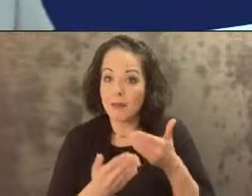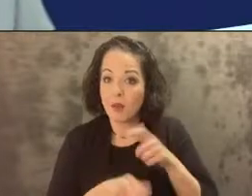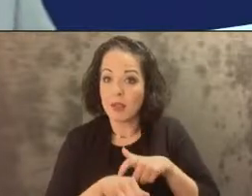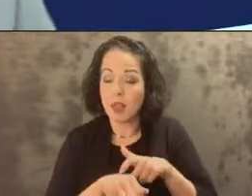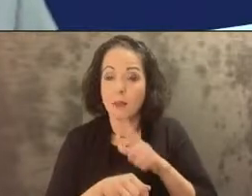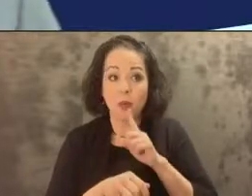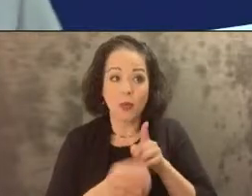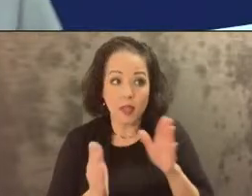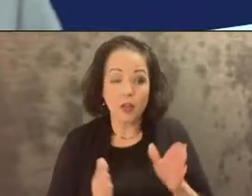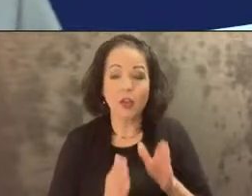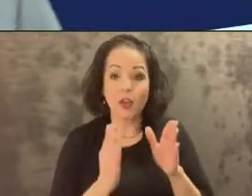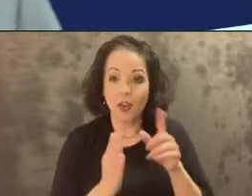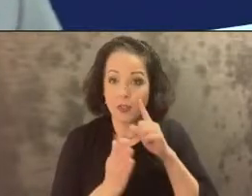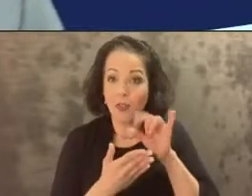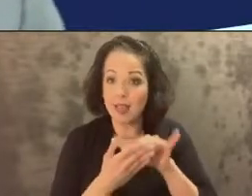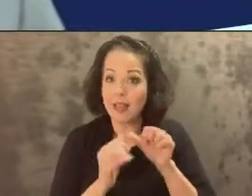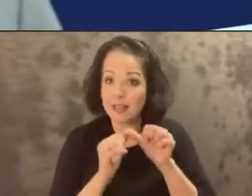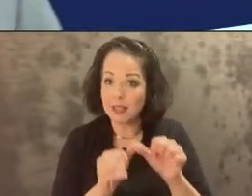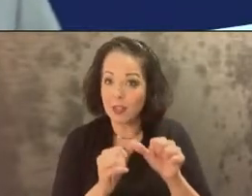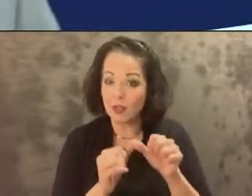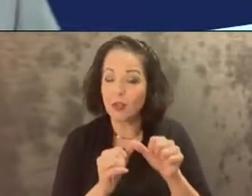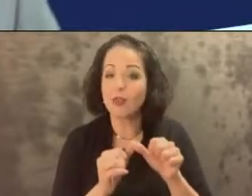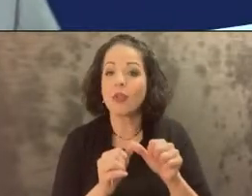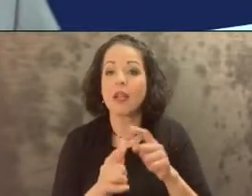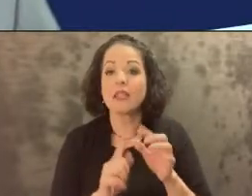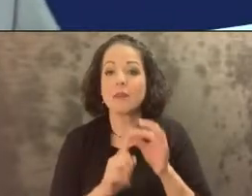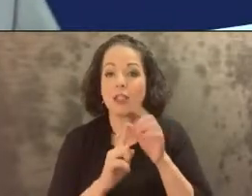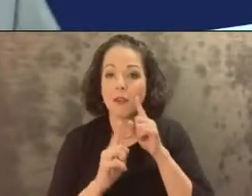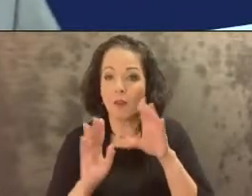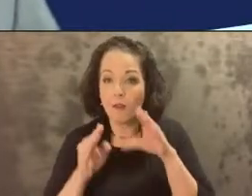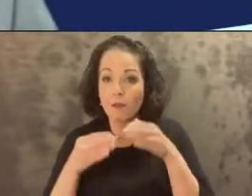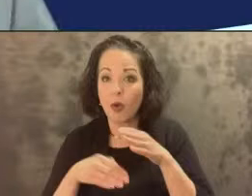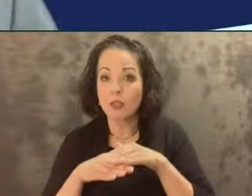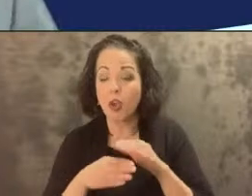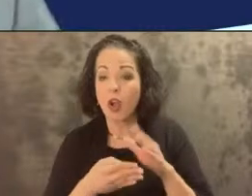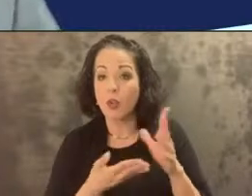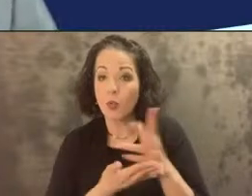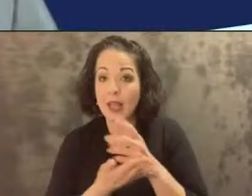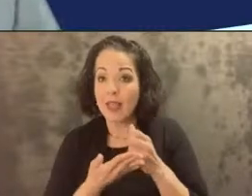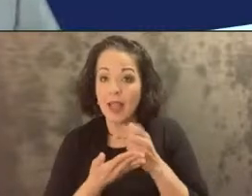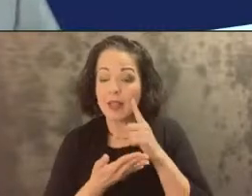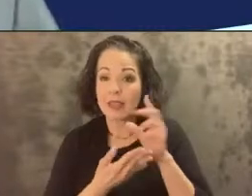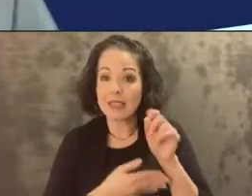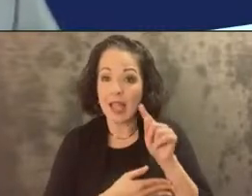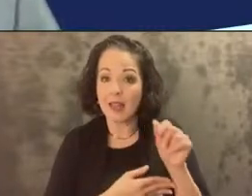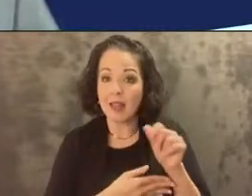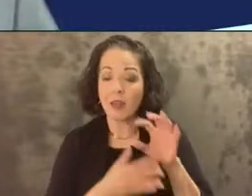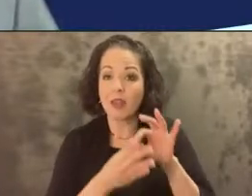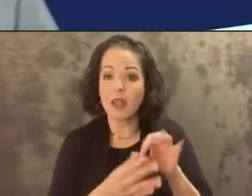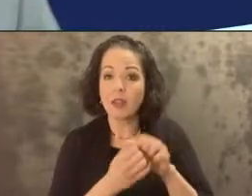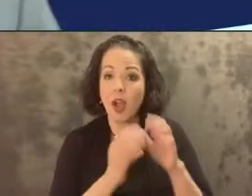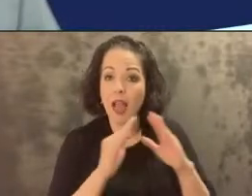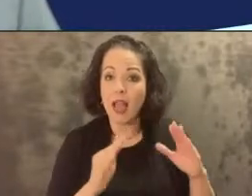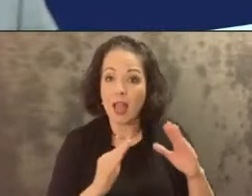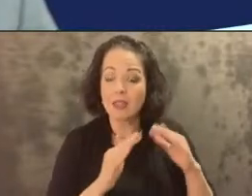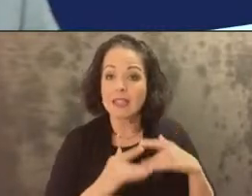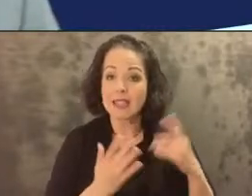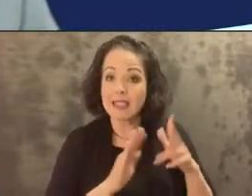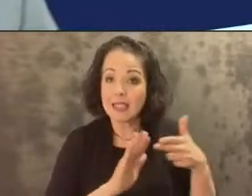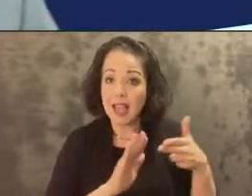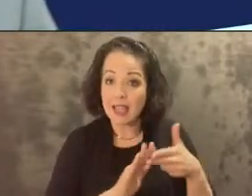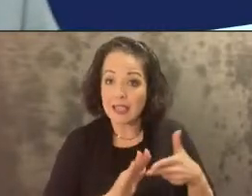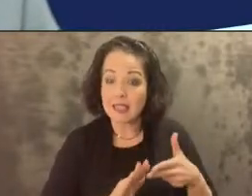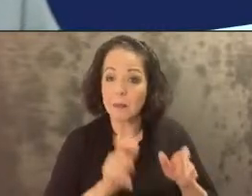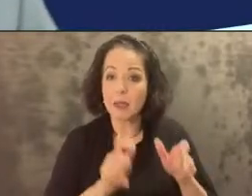and especially I'm focused on that we collect data on housing status on people who are